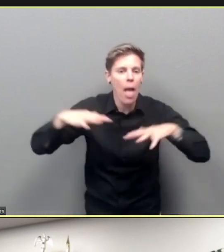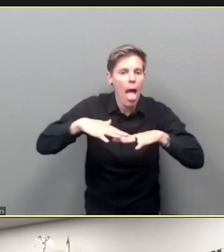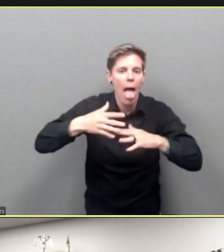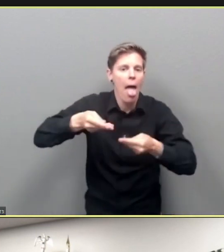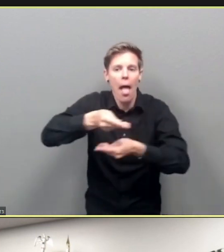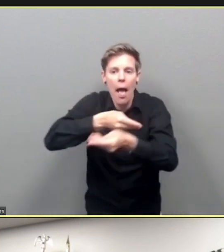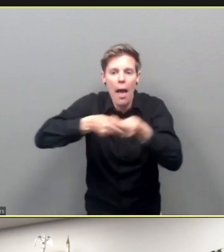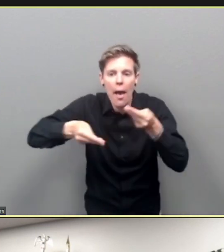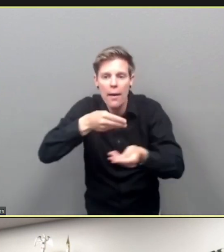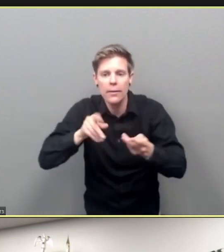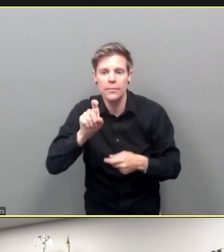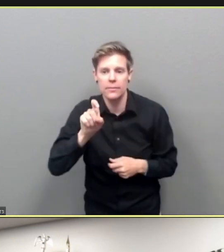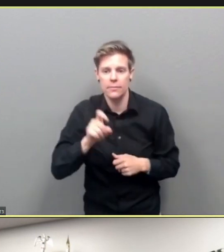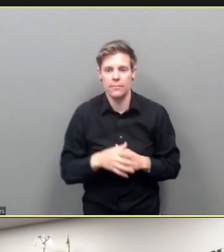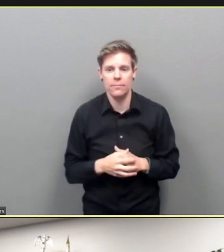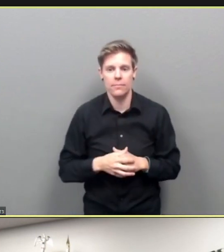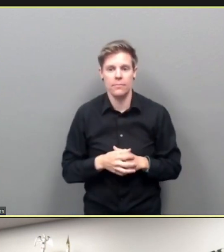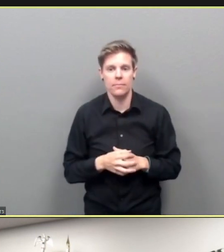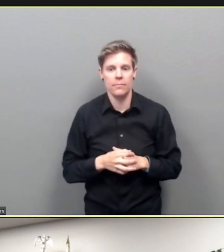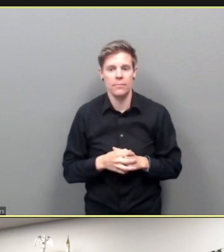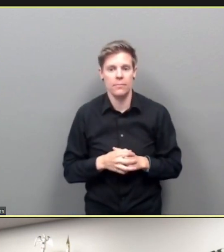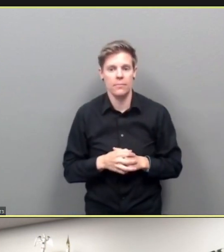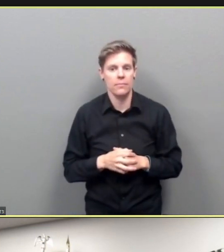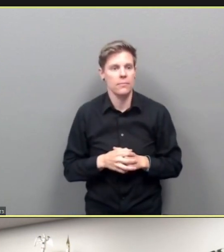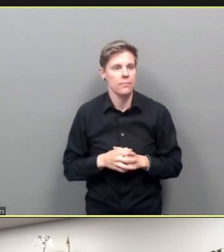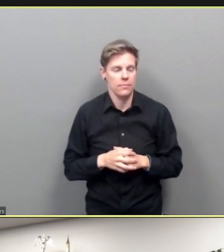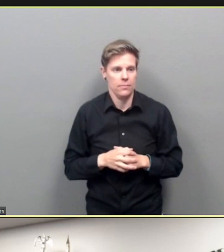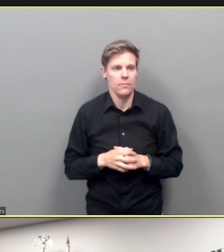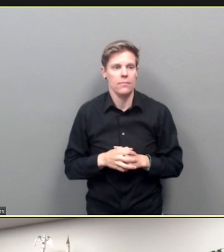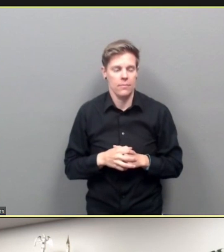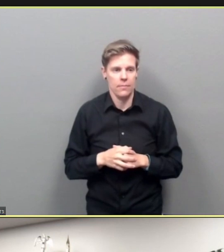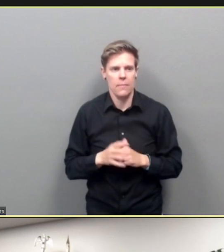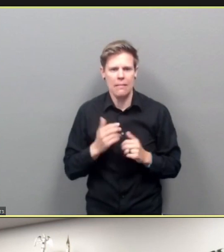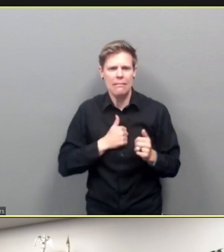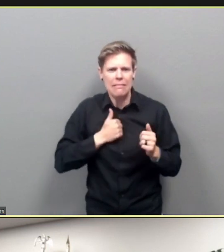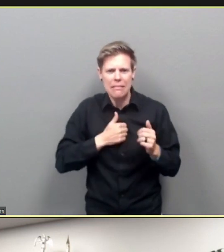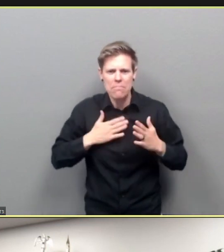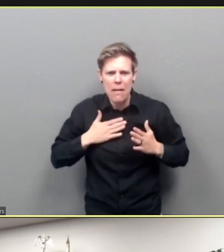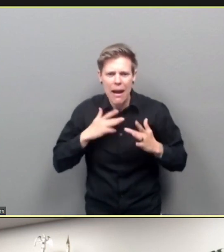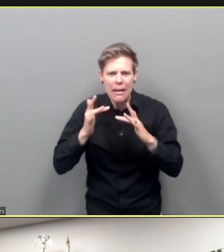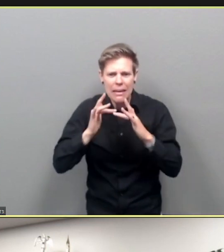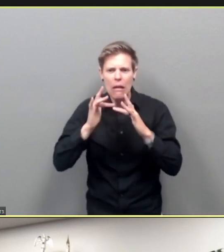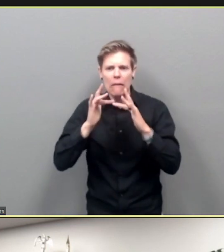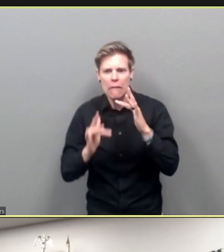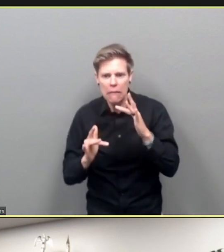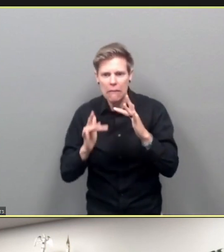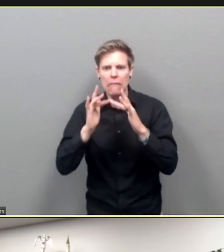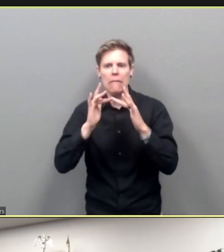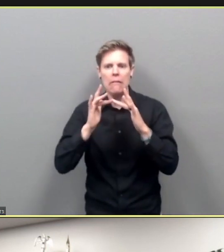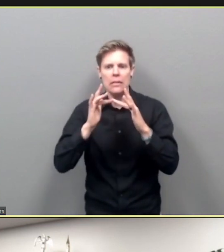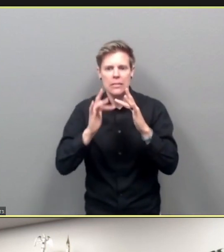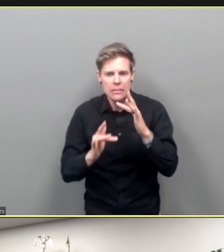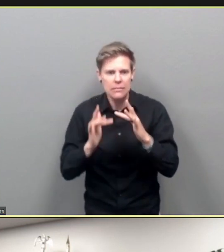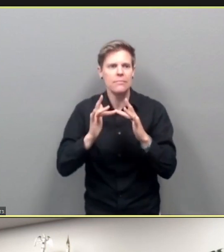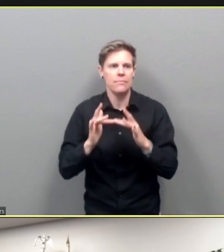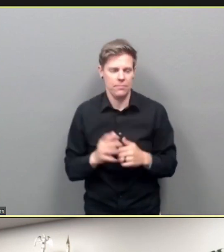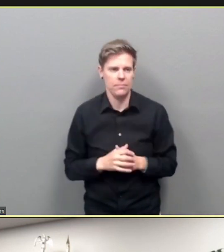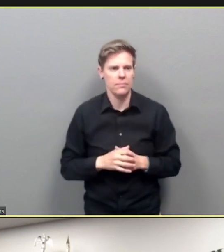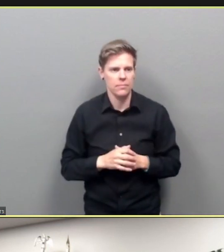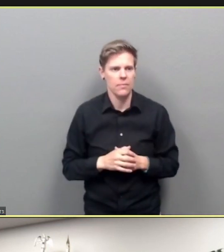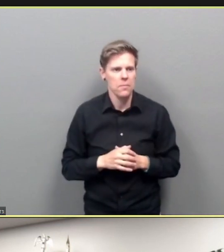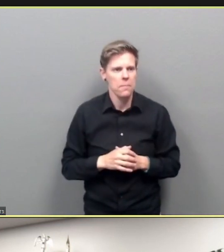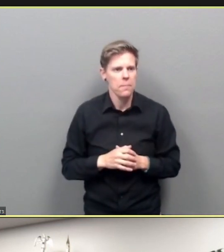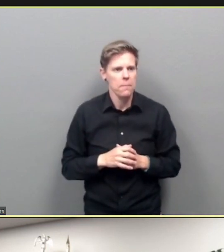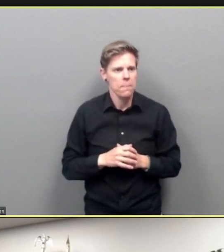Sorry, there's a little bit of instability with the internet. So I was trying to figure that out. I believe I heard your